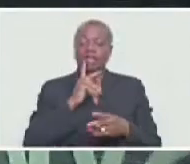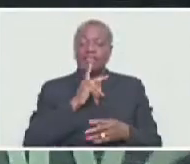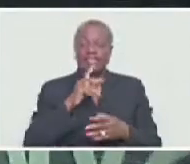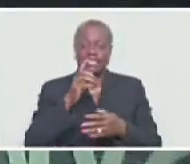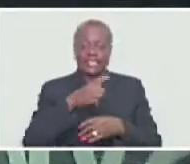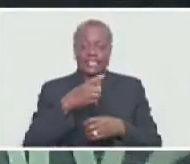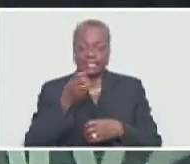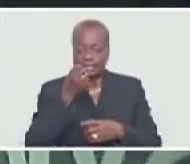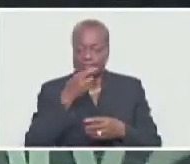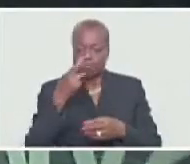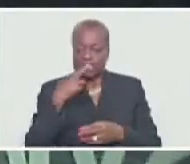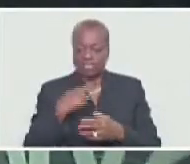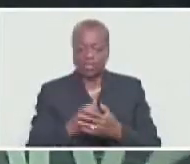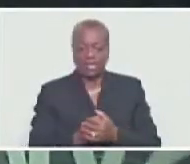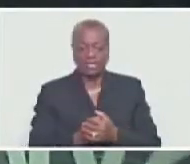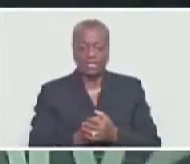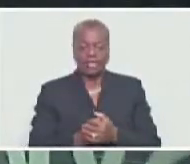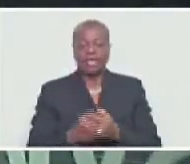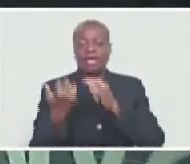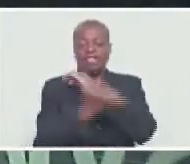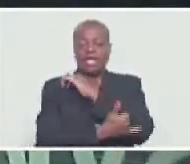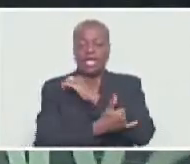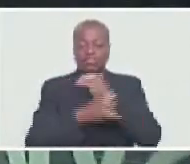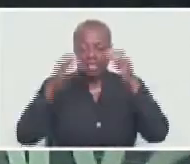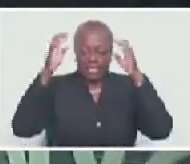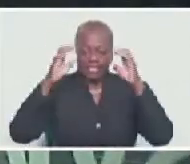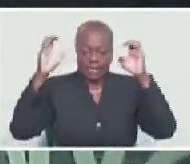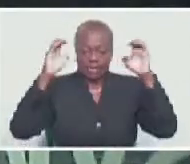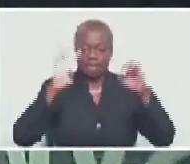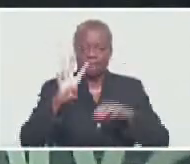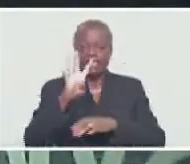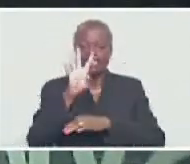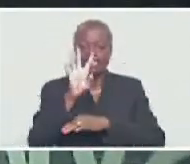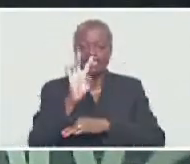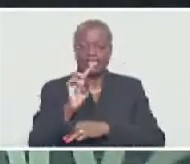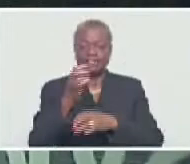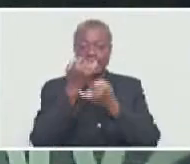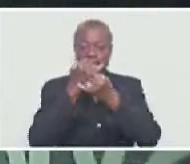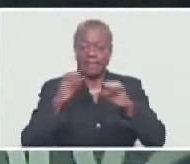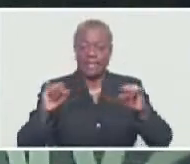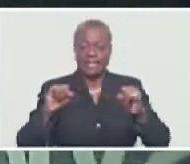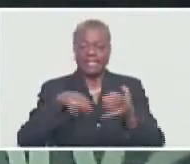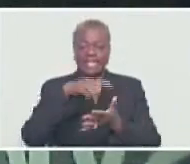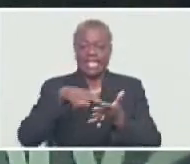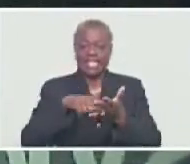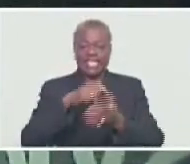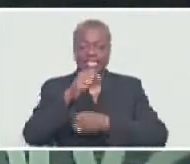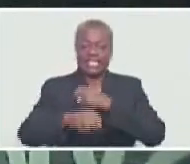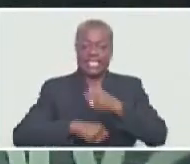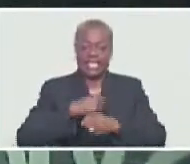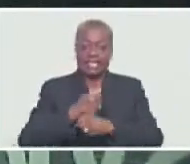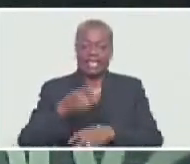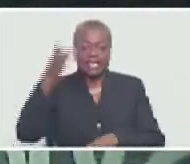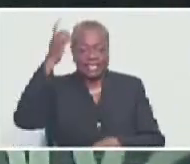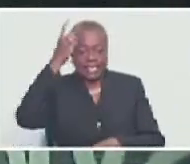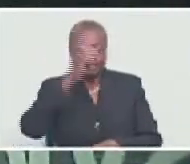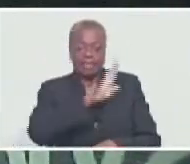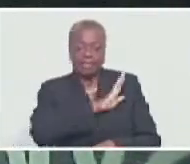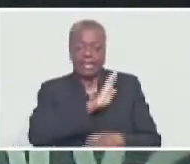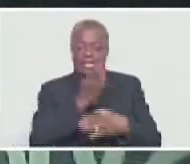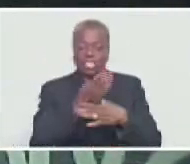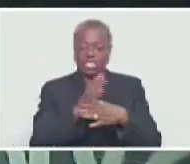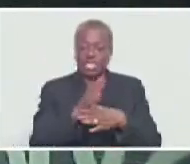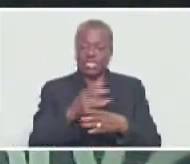Well, the country is celebrating its 47th independence this year. Minister of Public Works, the Honorable Desmond Bannister, shared his vision of the